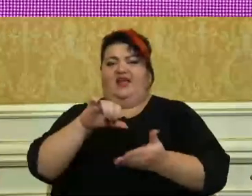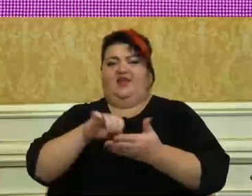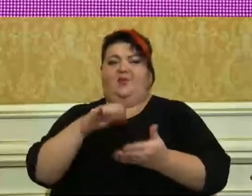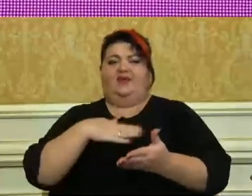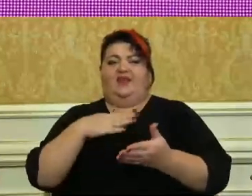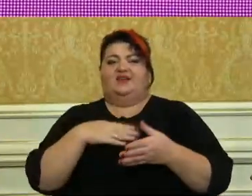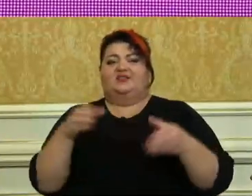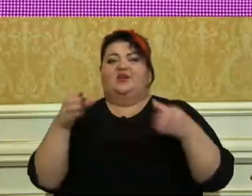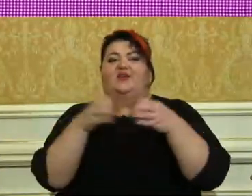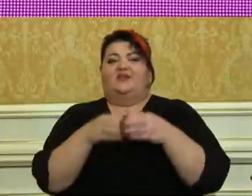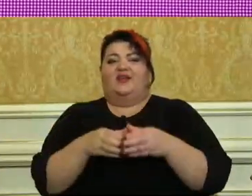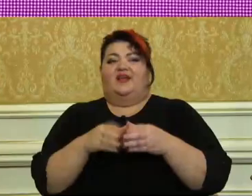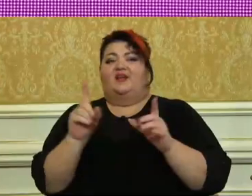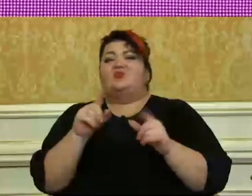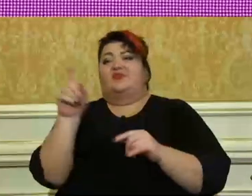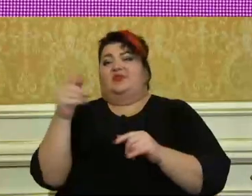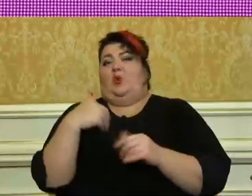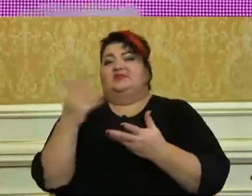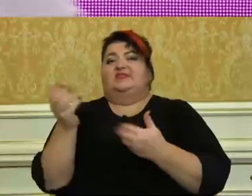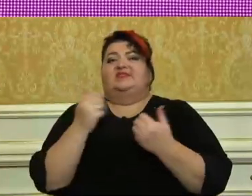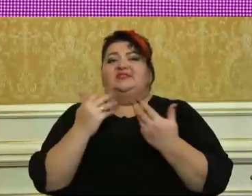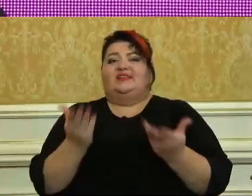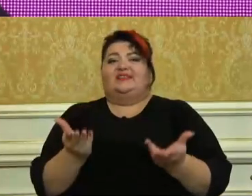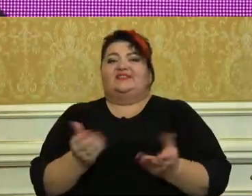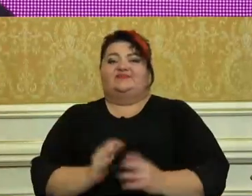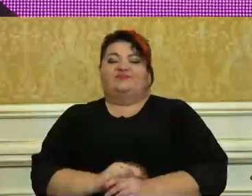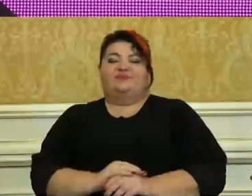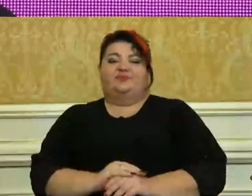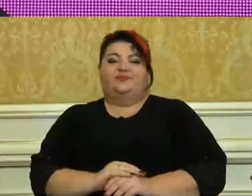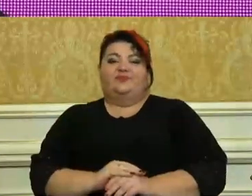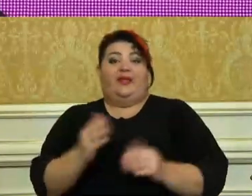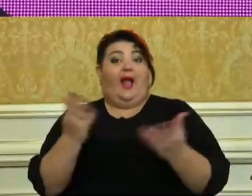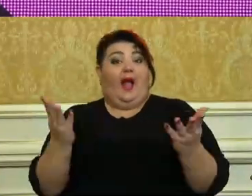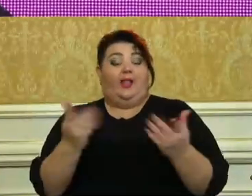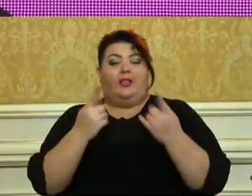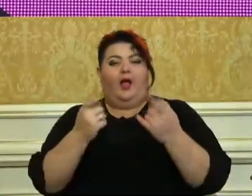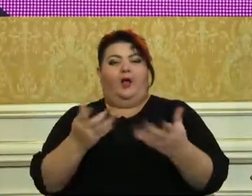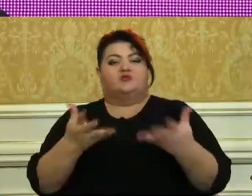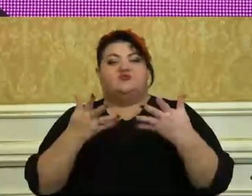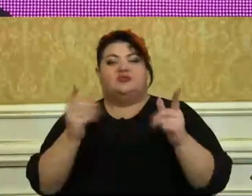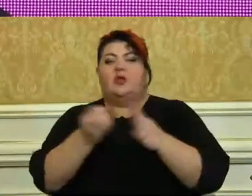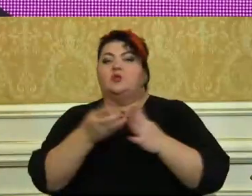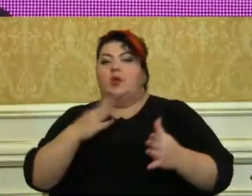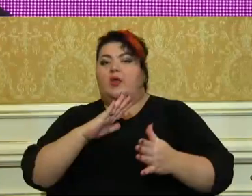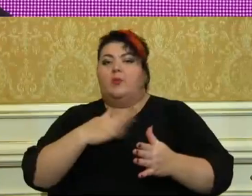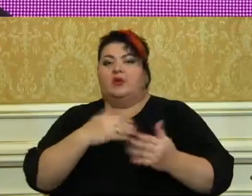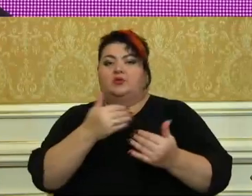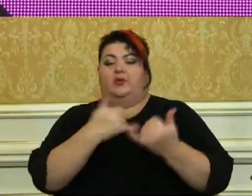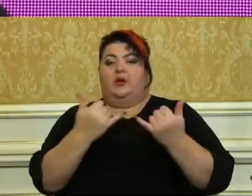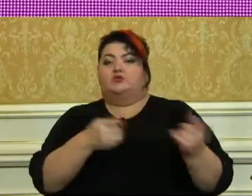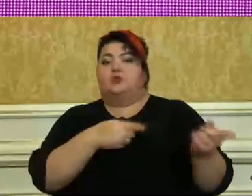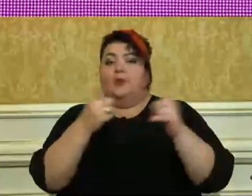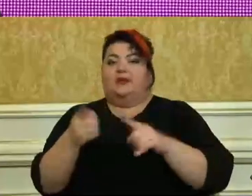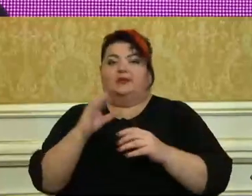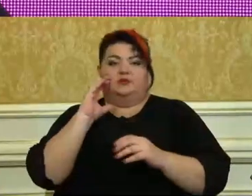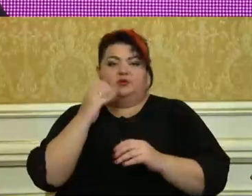of our equal opportunities, so just ignore them, yeah, because we know everything about them. Please, I would like